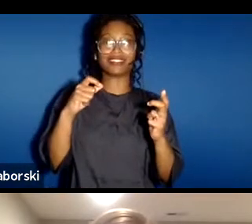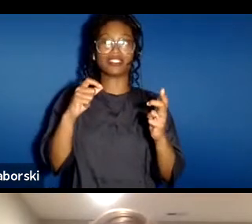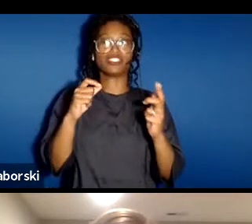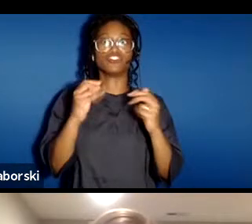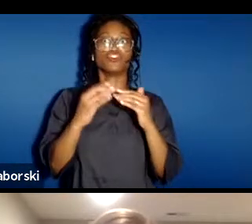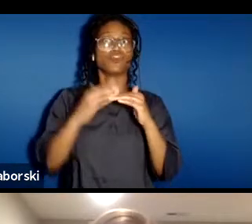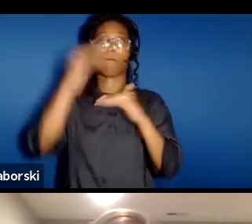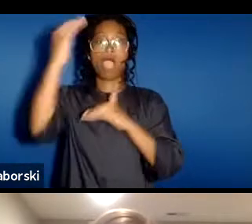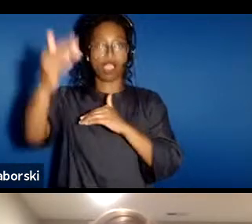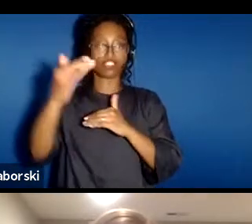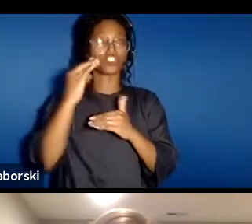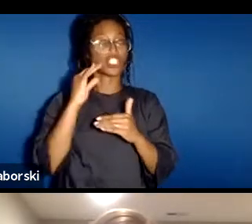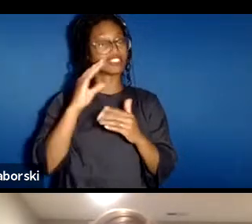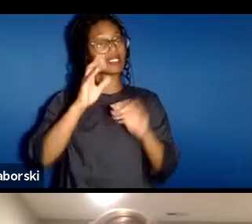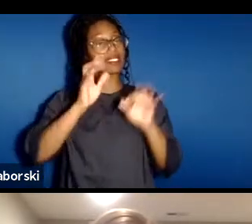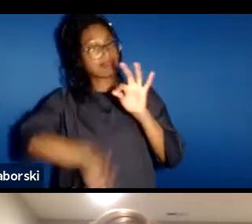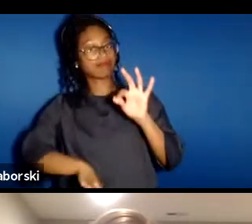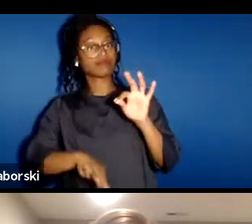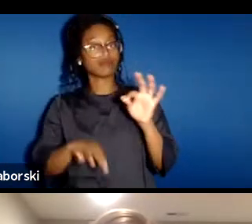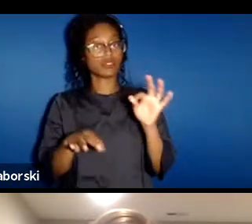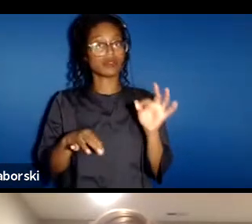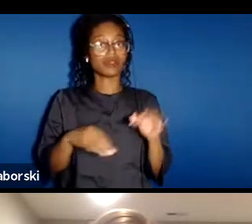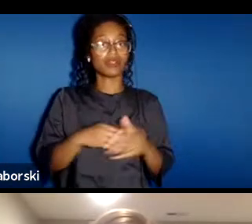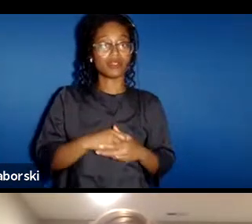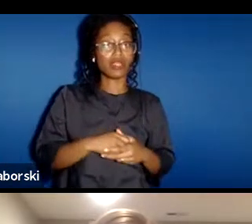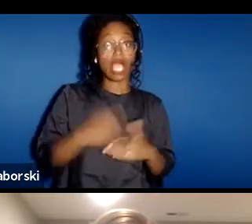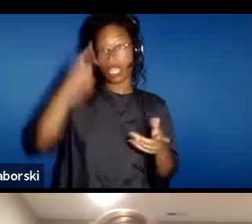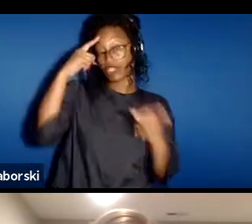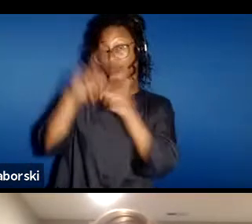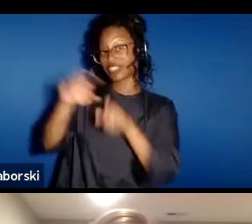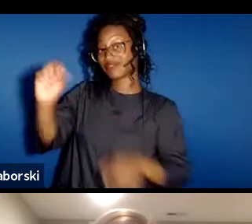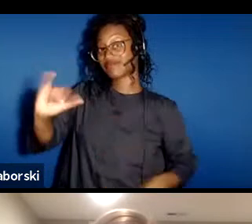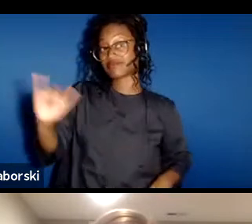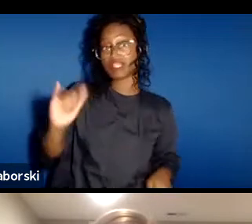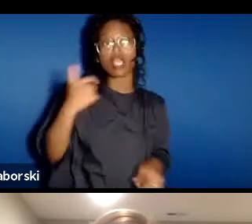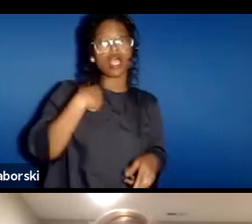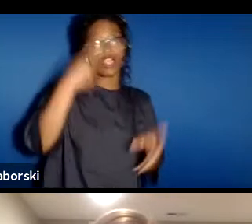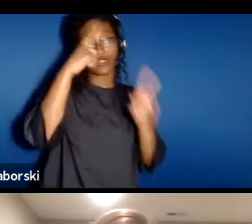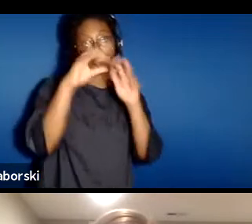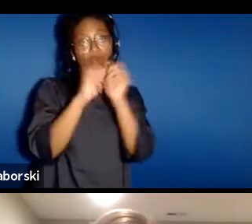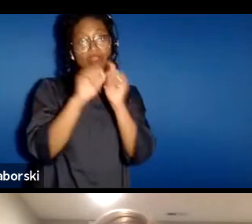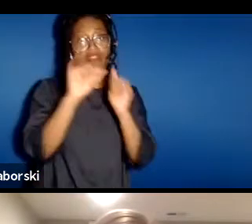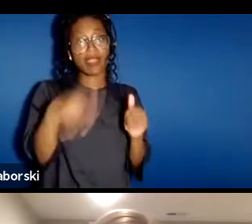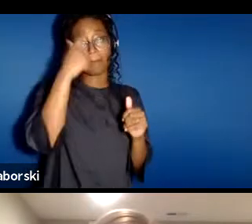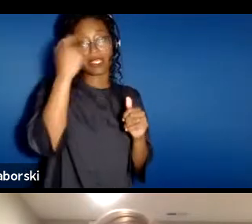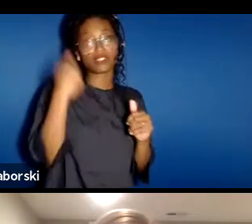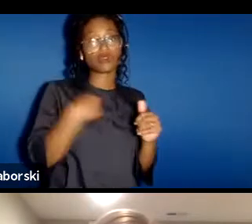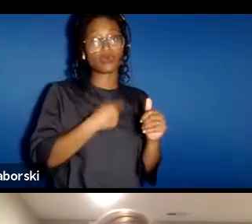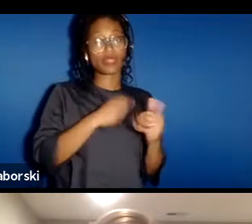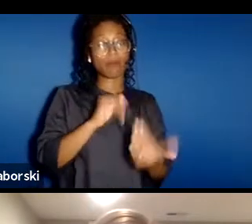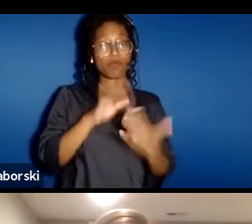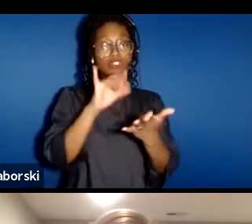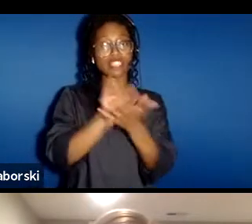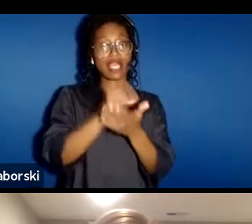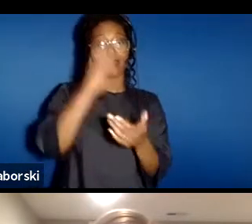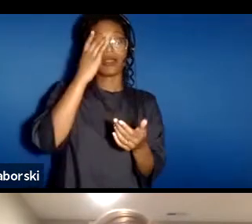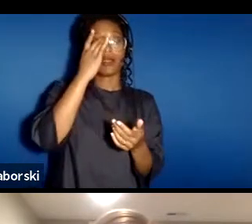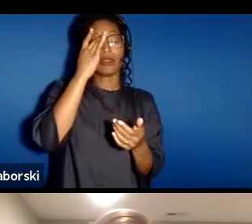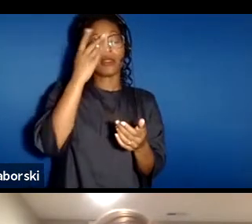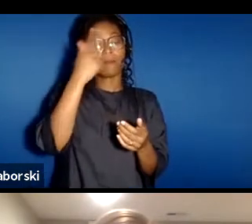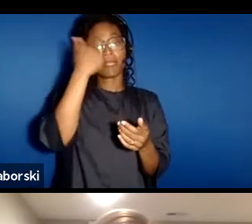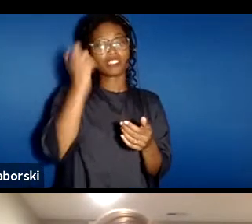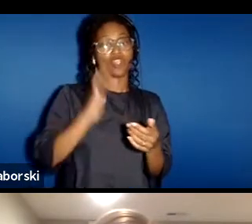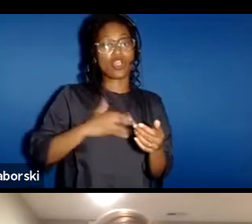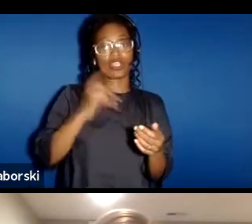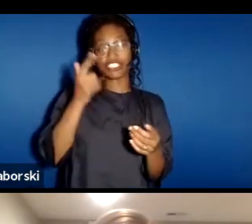extent. Yeah, So I would agree with that. I totally agree. Yeah, I agree with that. I mean, the way we approach that is that we look at our